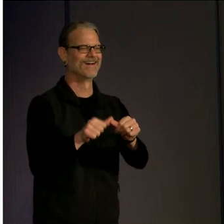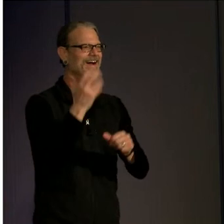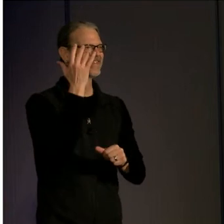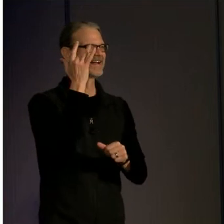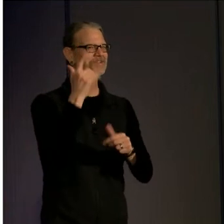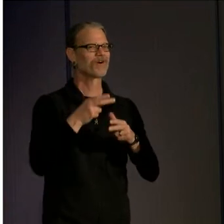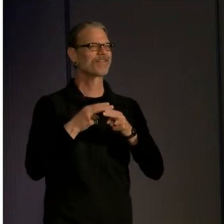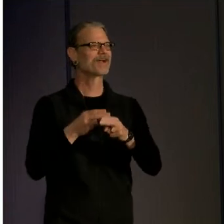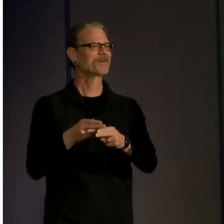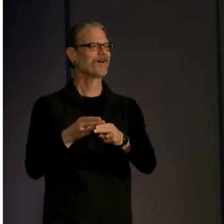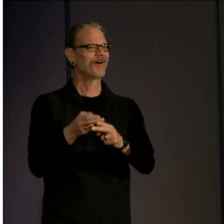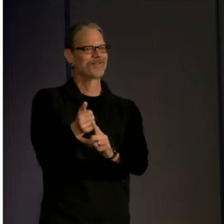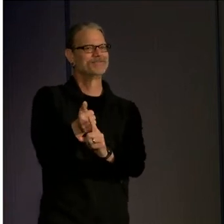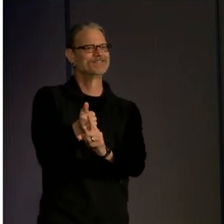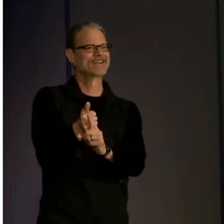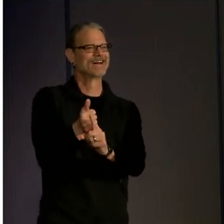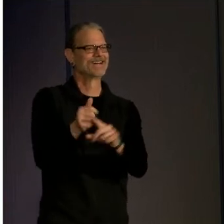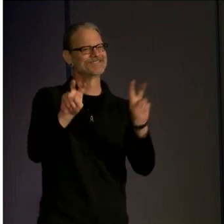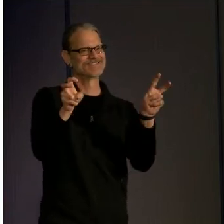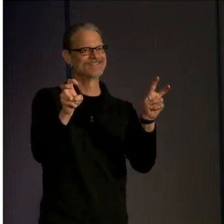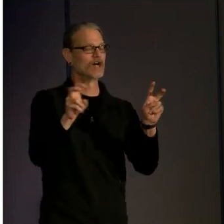themselves No End in Sight.